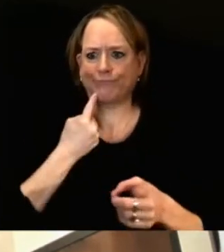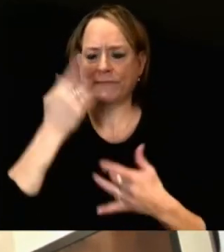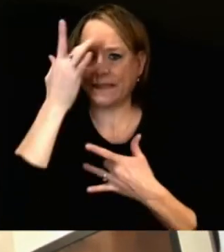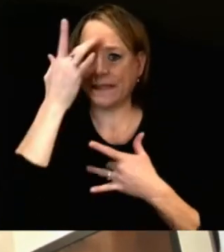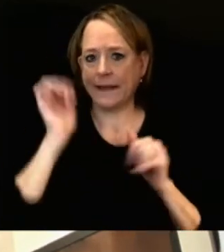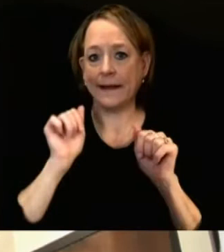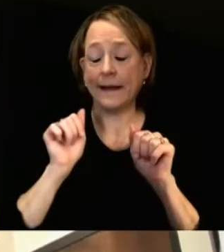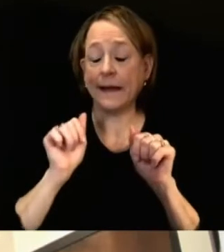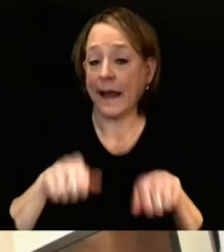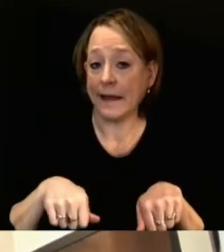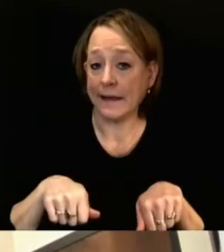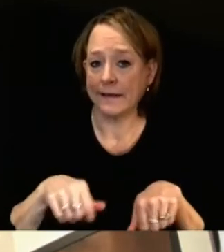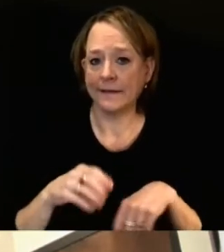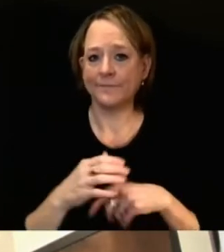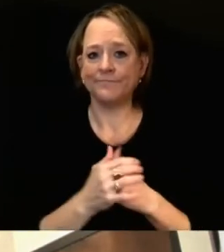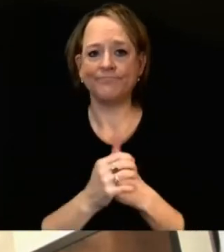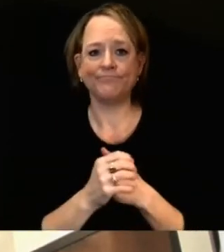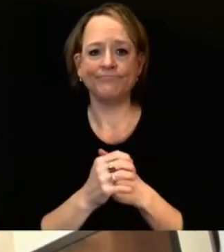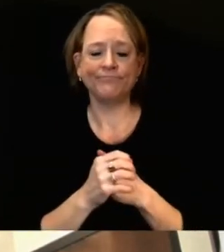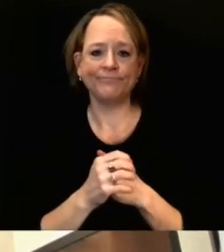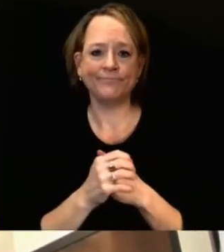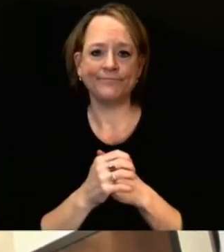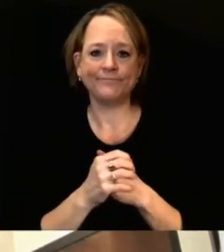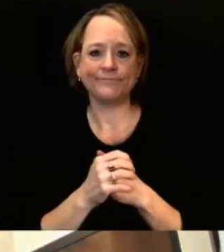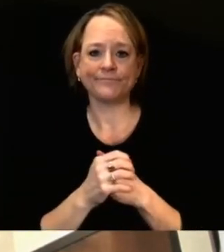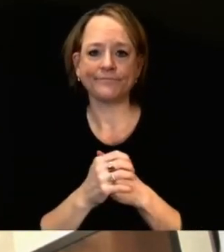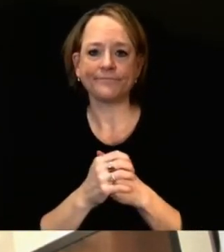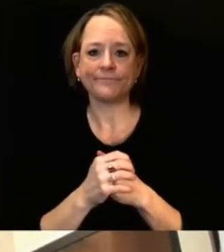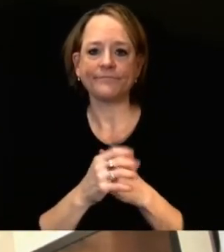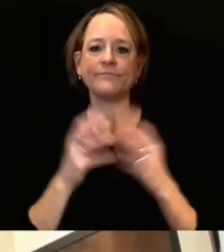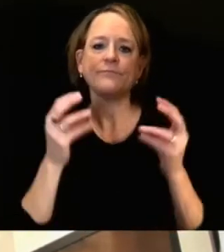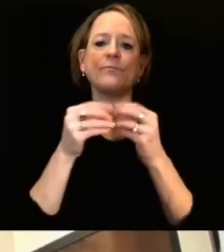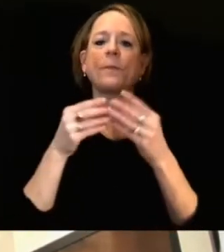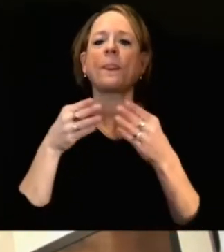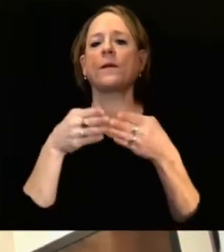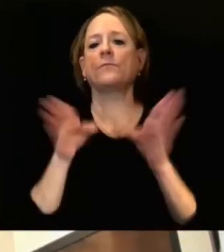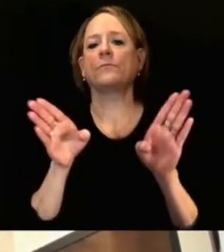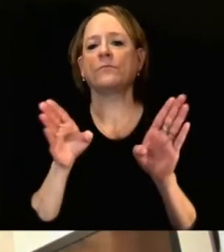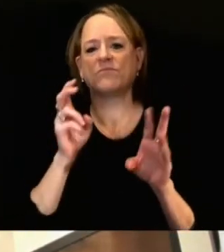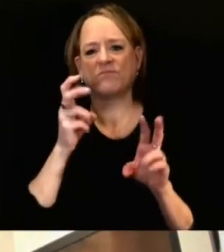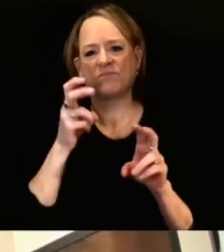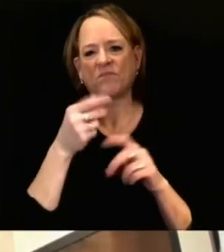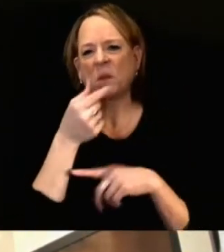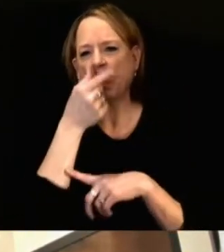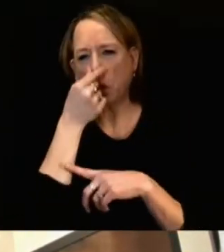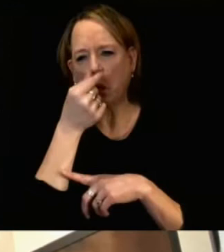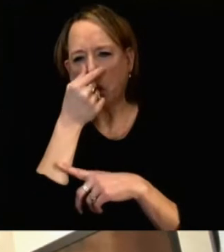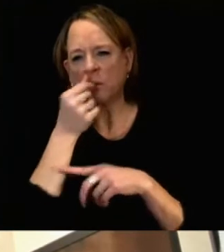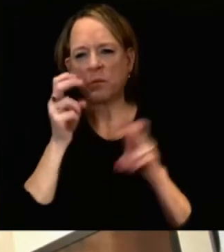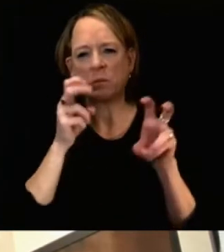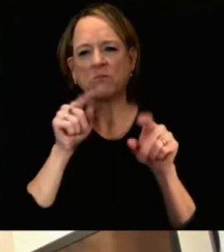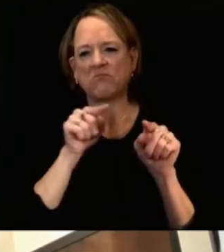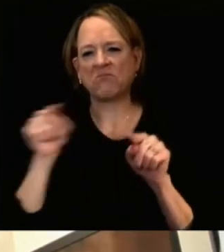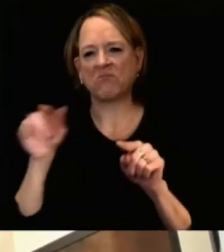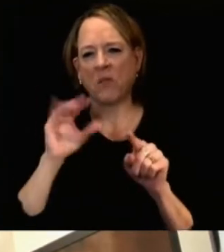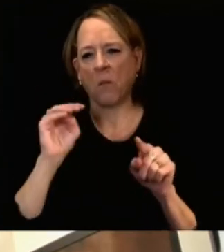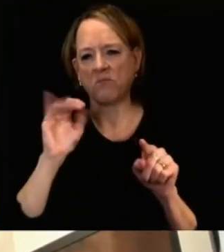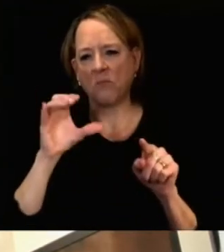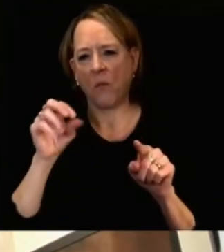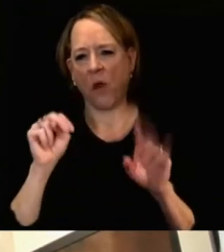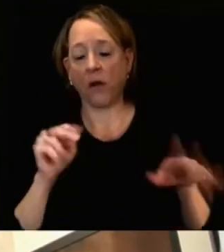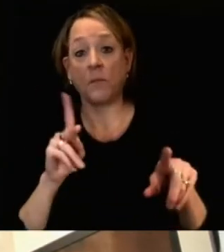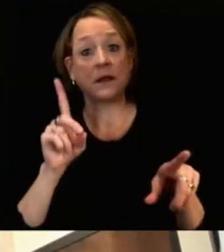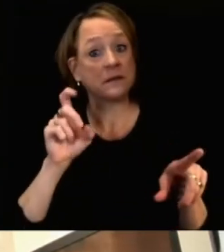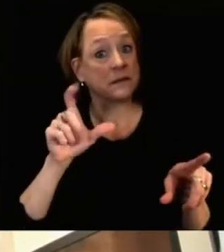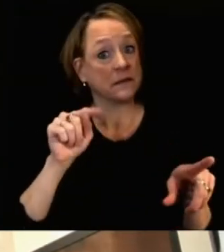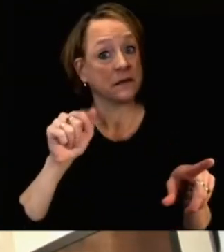with Delta, which caused more severe disease. So that's, of course, good news. The counterbalancing bad news is that it spreads so much more